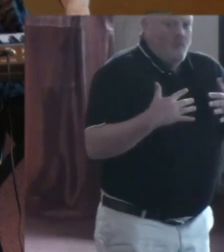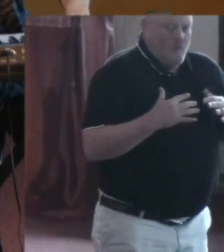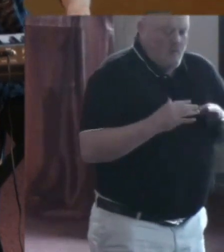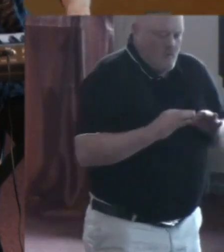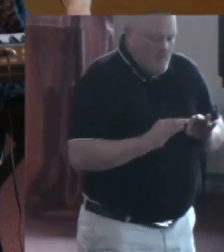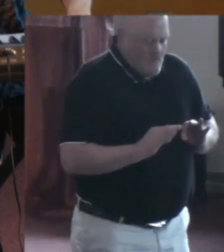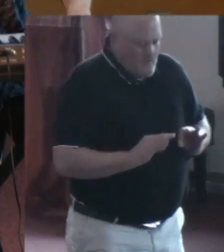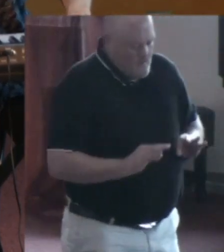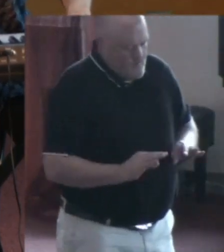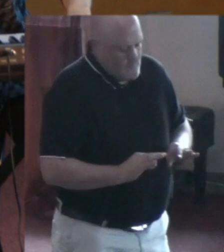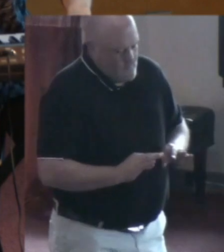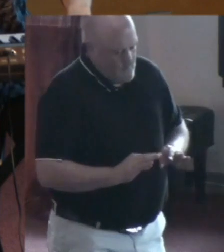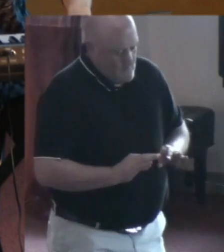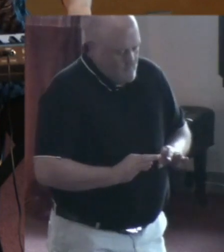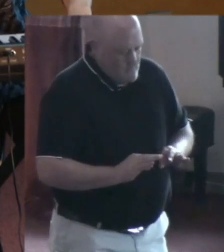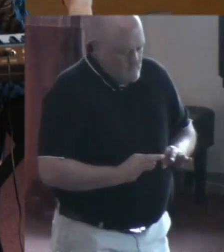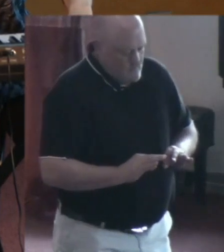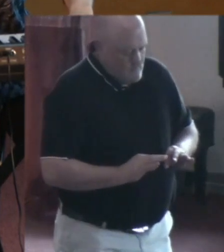And